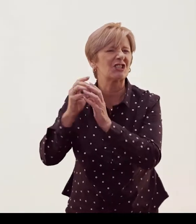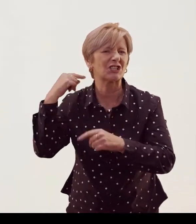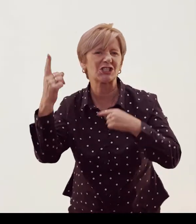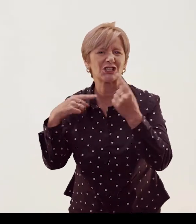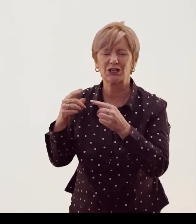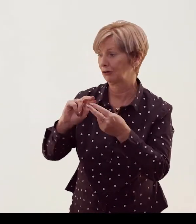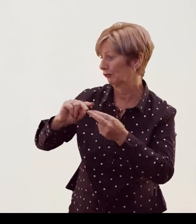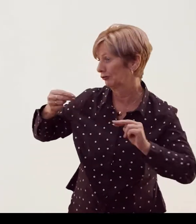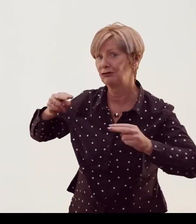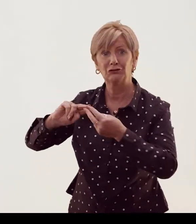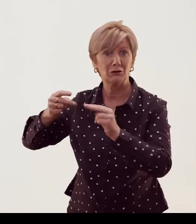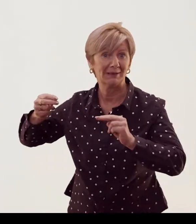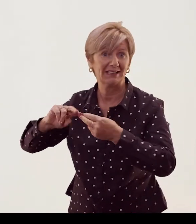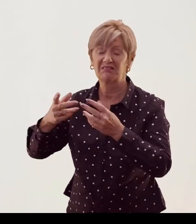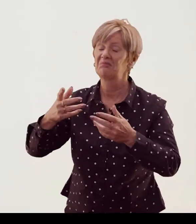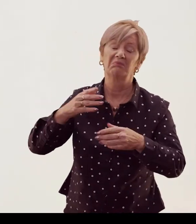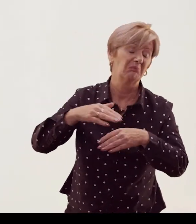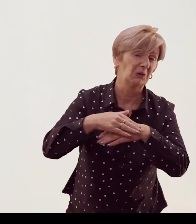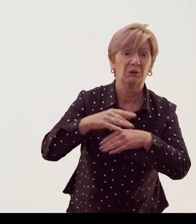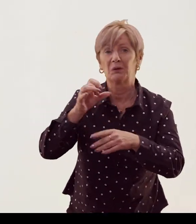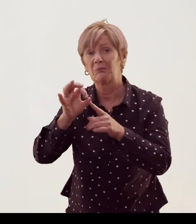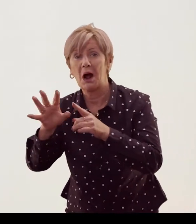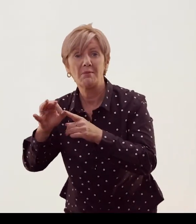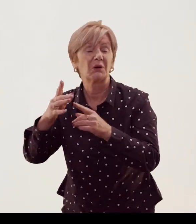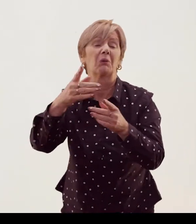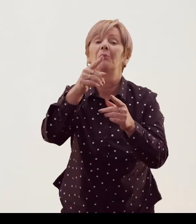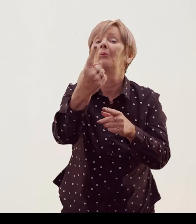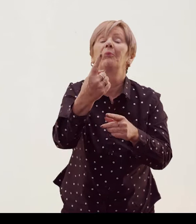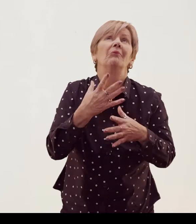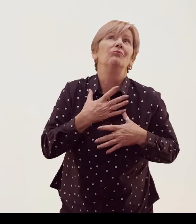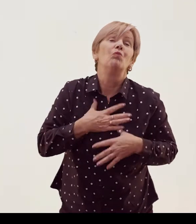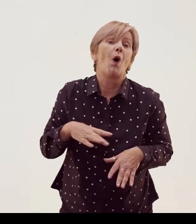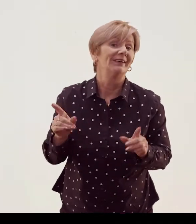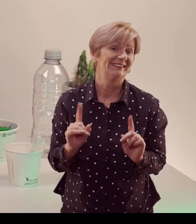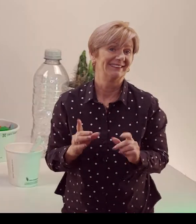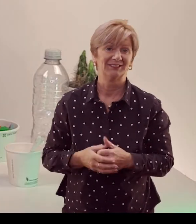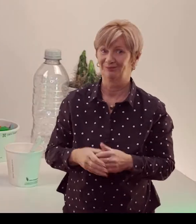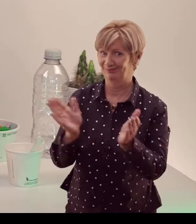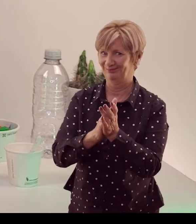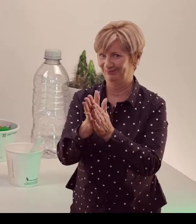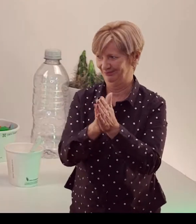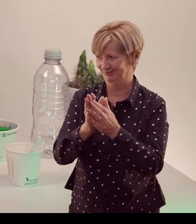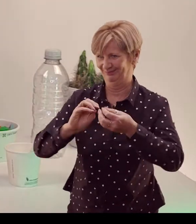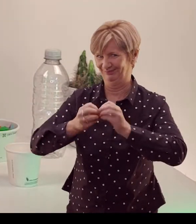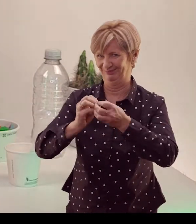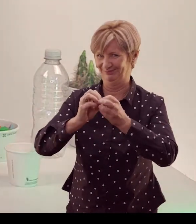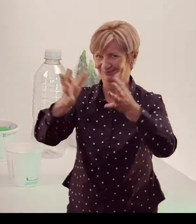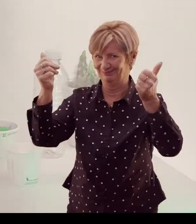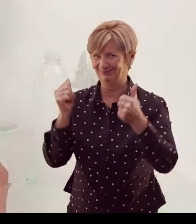some ribbon. I've chosen blue and purple, but you can choose any colour you like. So let's get